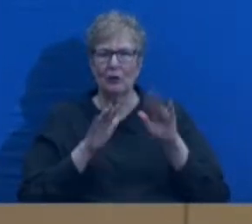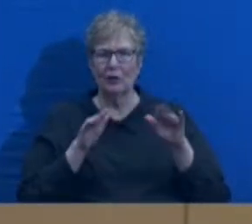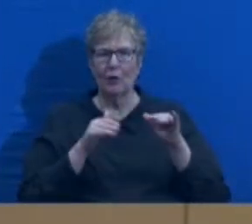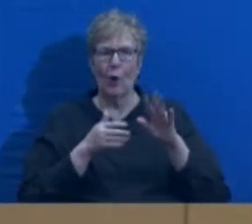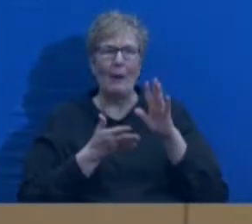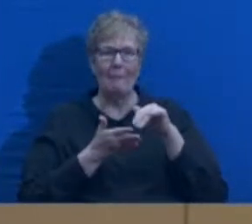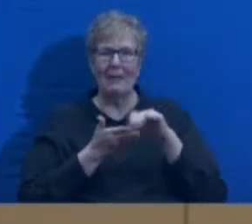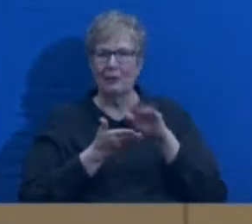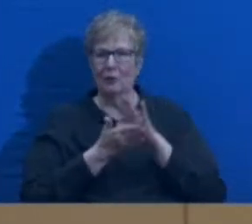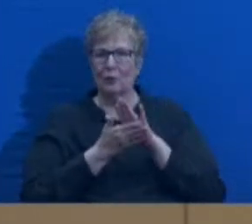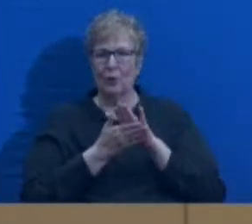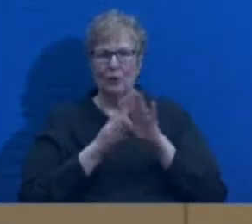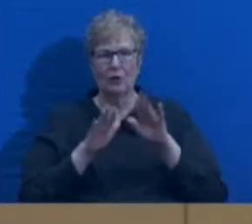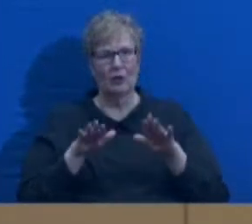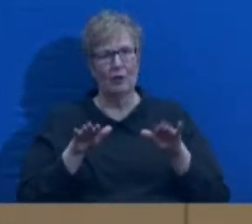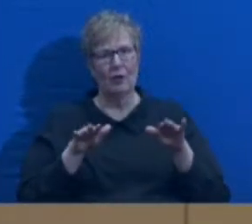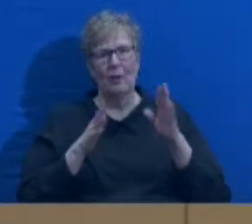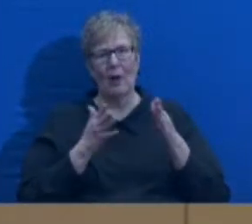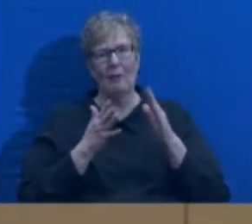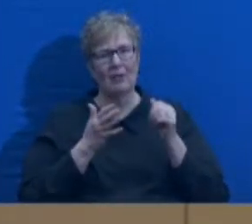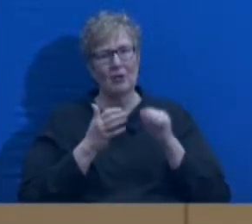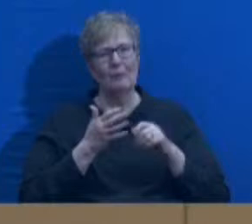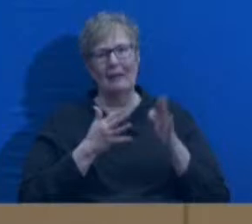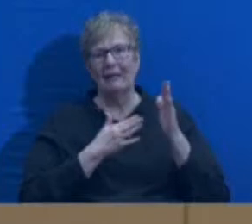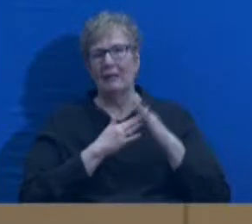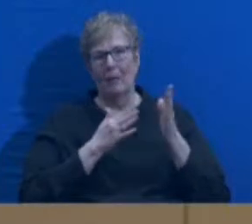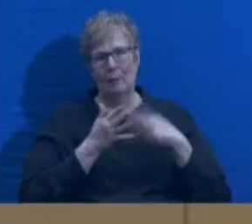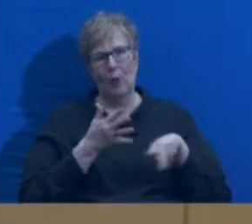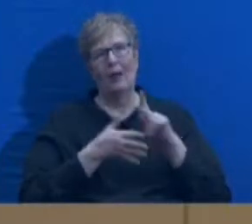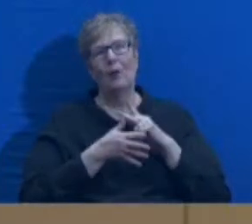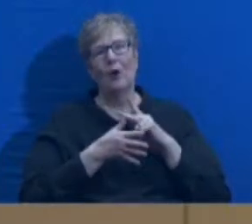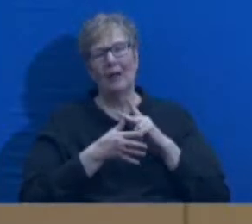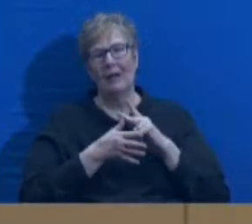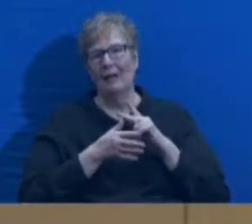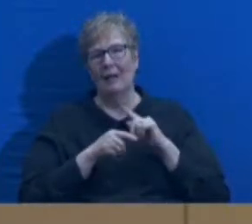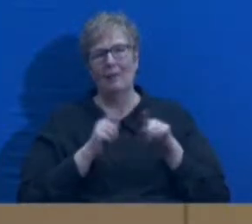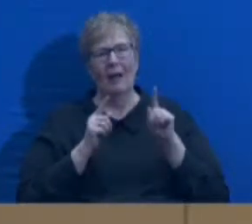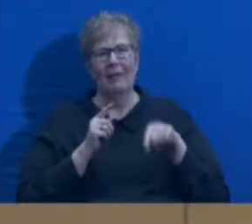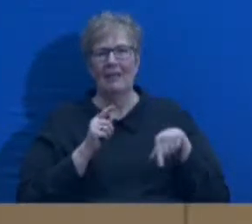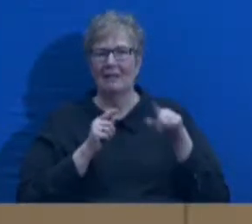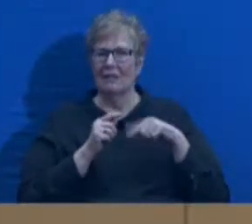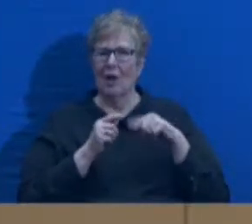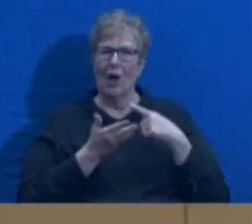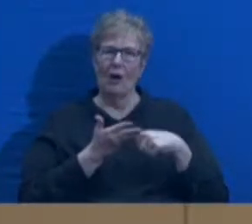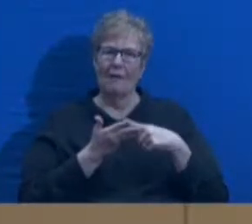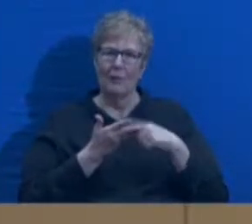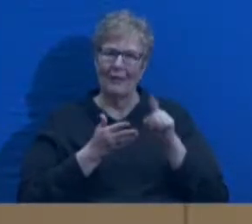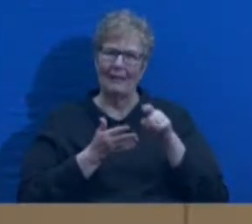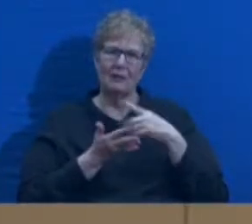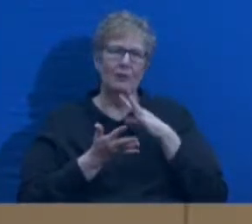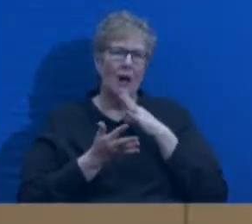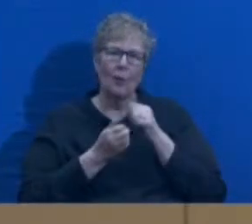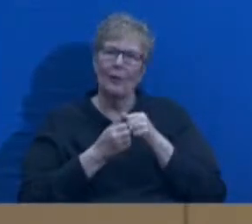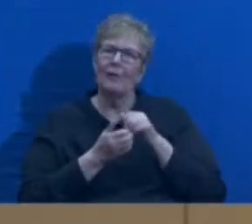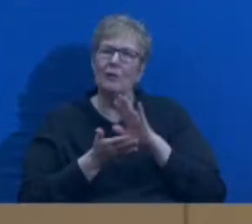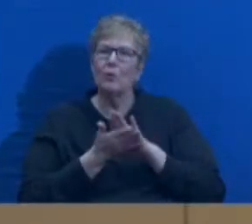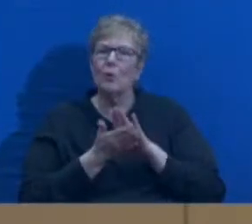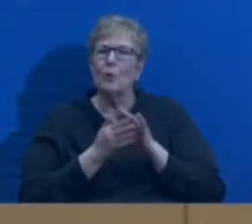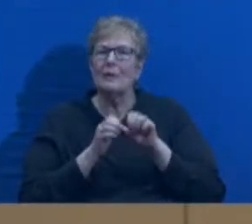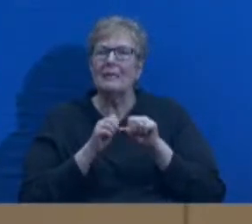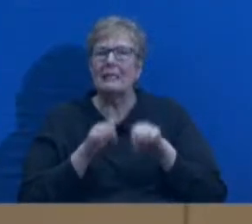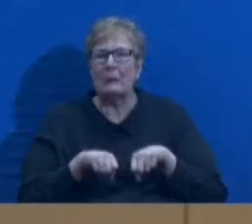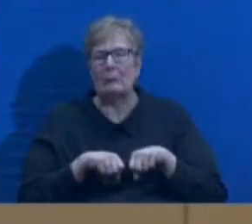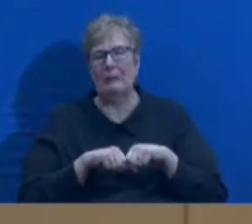middle school children should probably be prioritized, but this is all conversation we need to have with the school system.